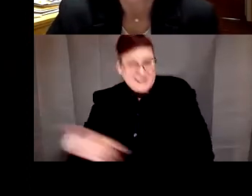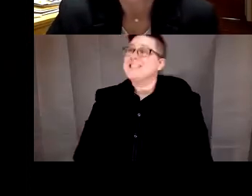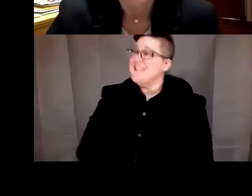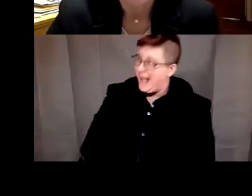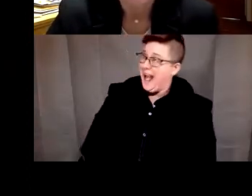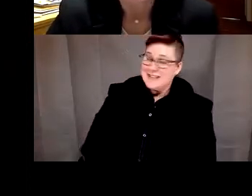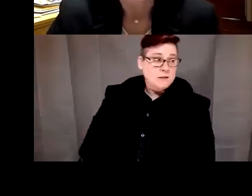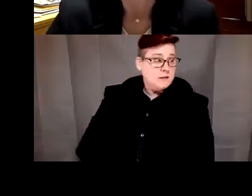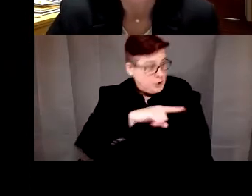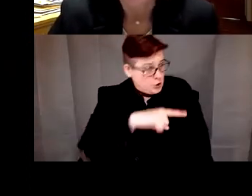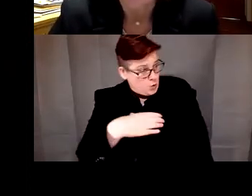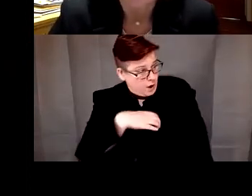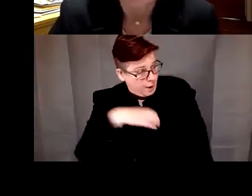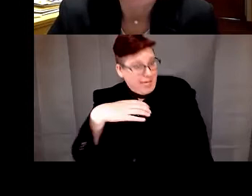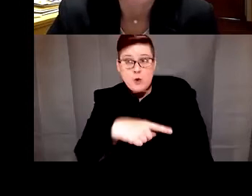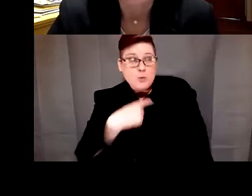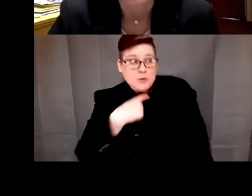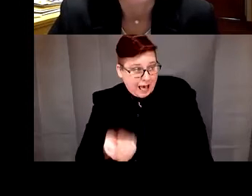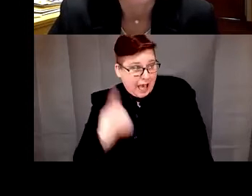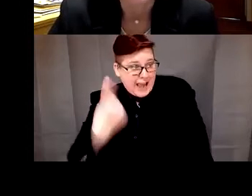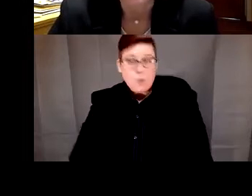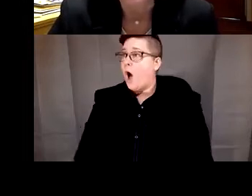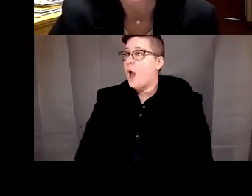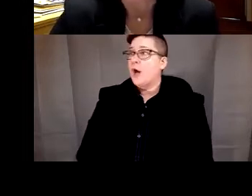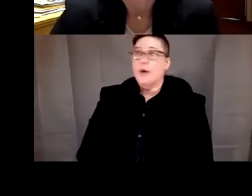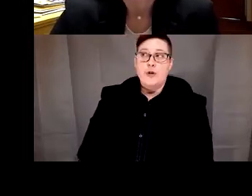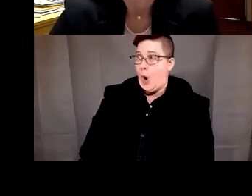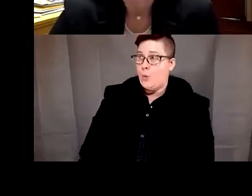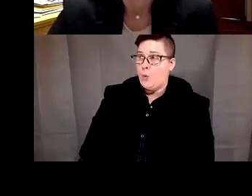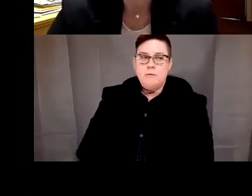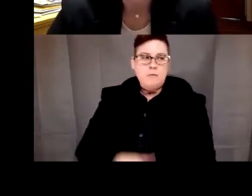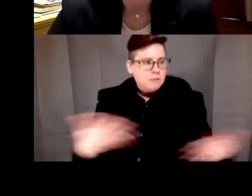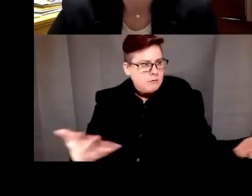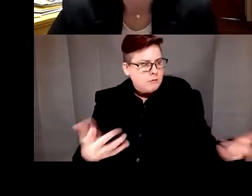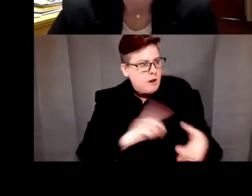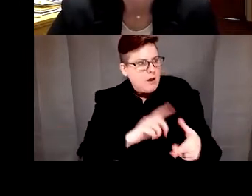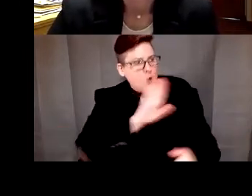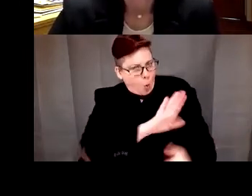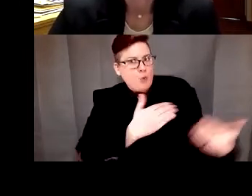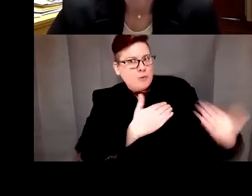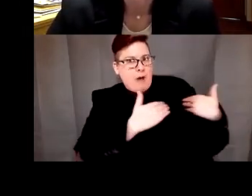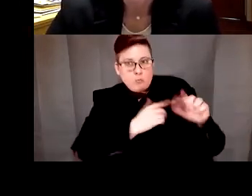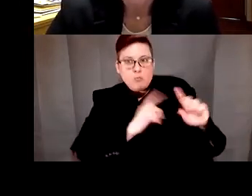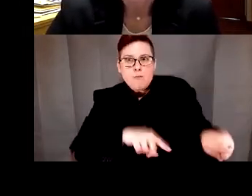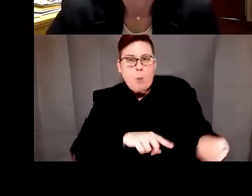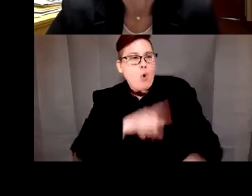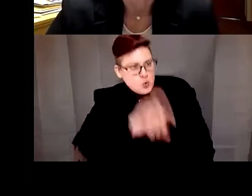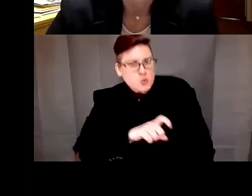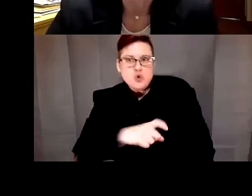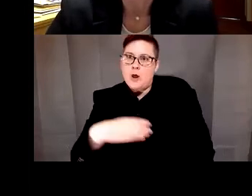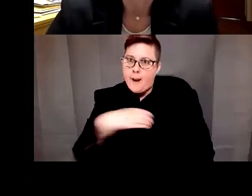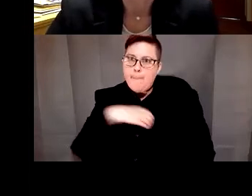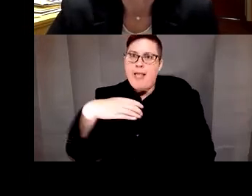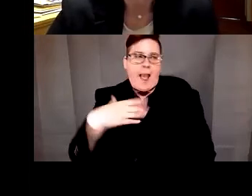did you file any complaints? Did you tell anyone? And they say, no, I didn't. And they say, well, then it's your responsibility because you should have filed the complaint